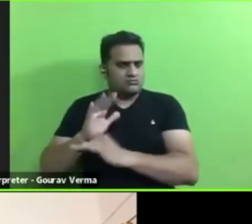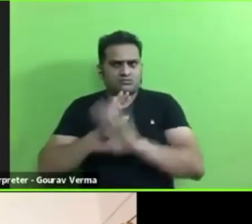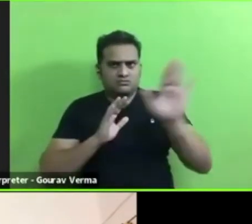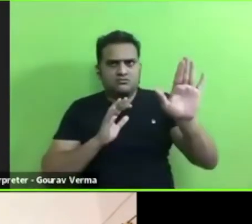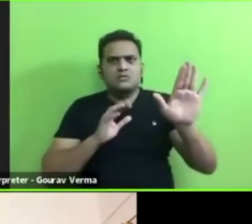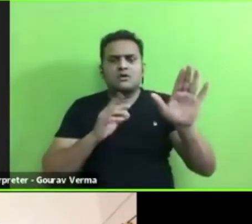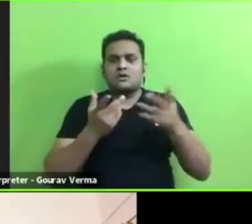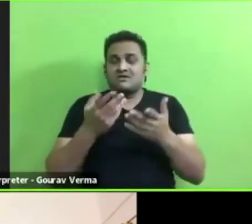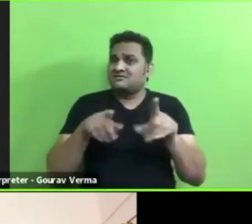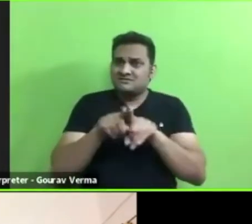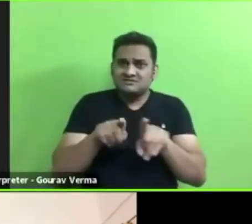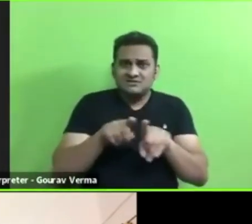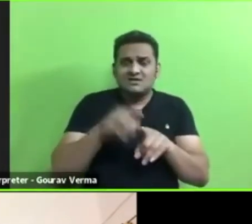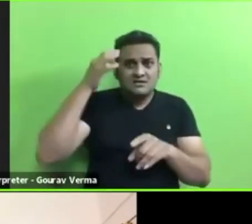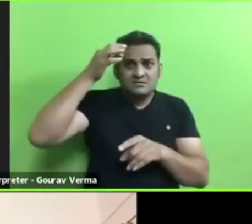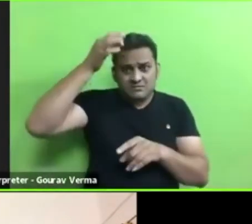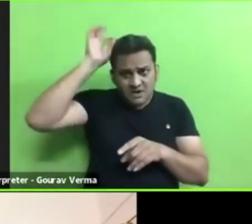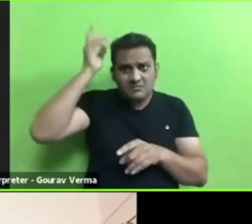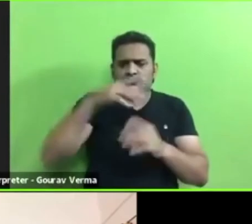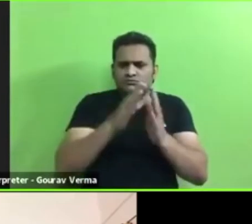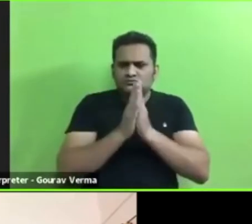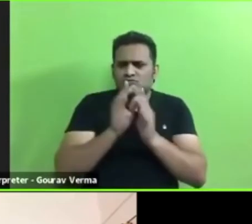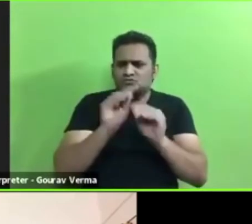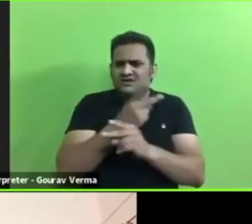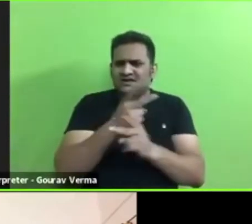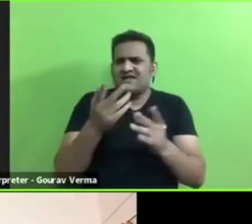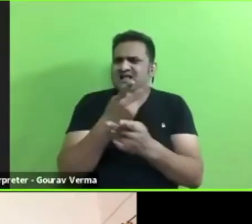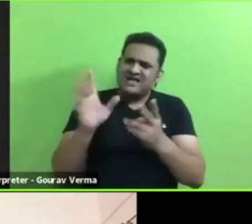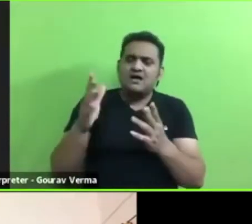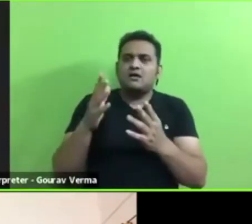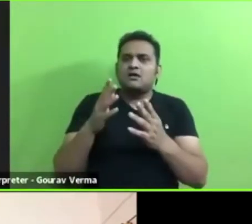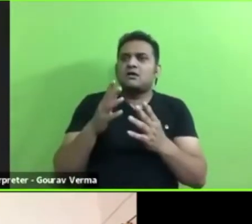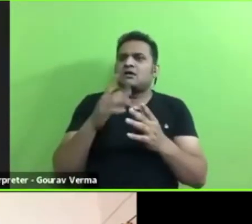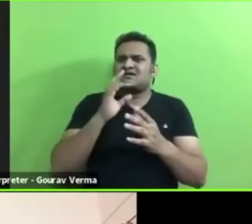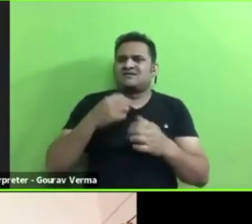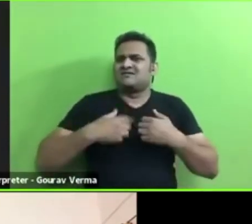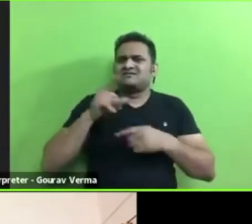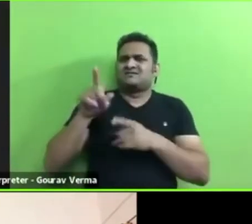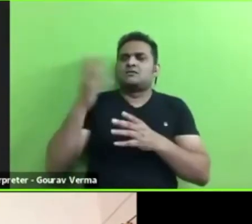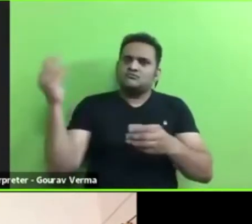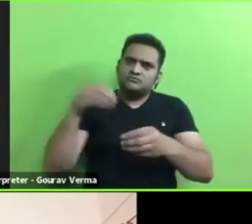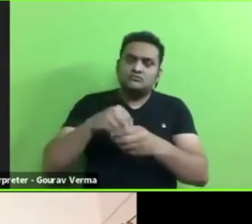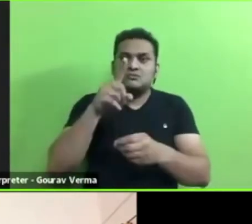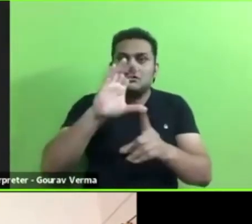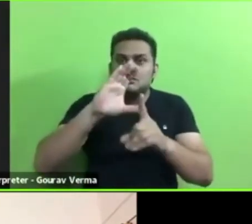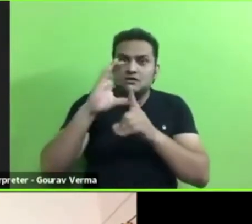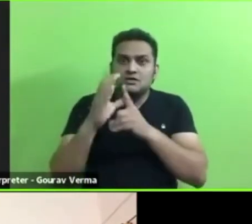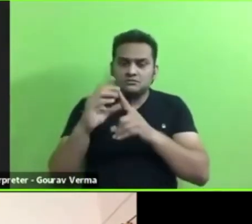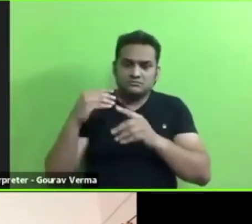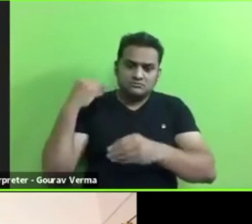how Brahmins still will celebrate rituals, even if they don't participate in any ritual. It is a cultural, intellectual,